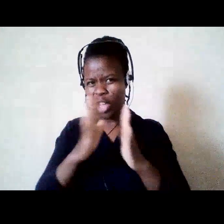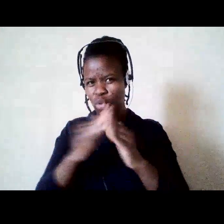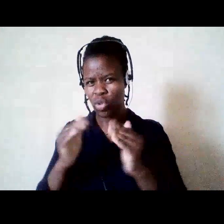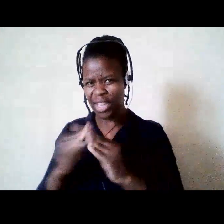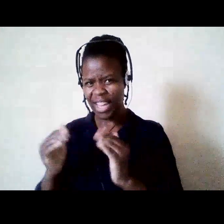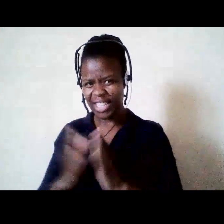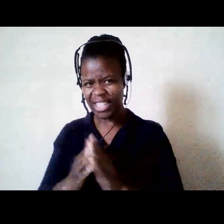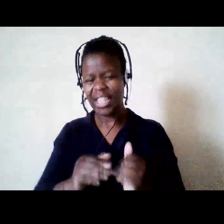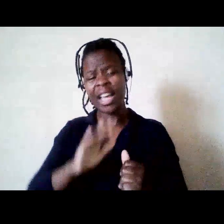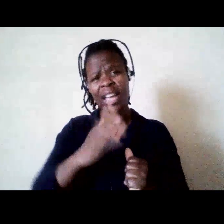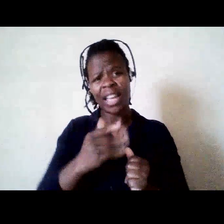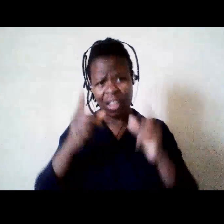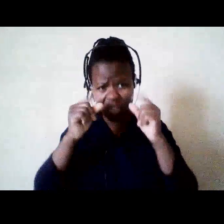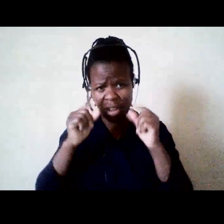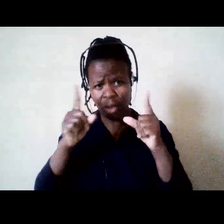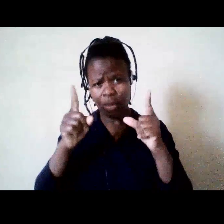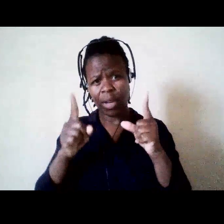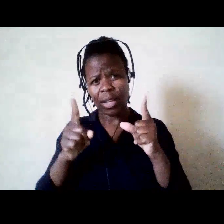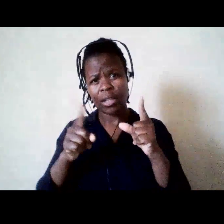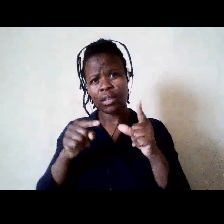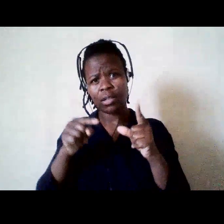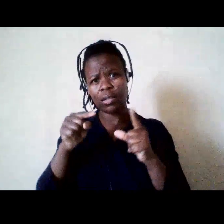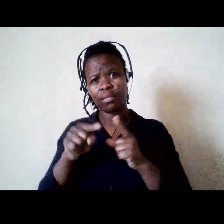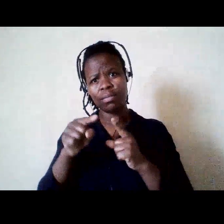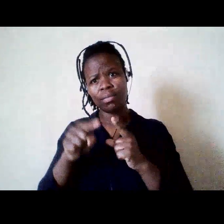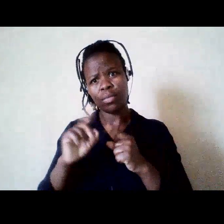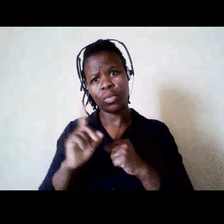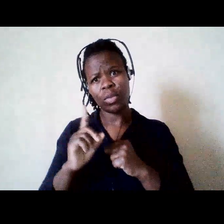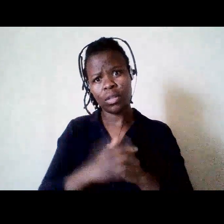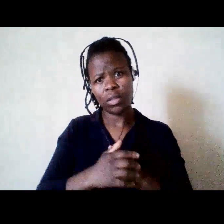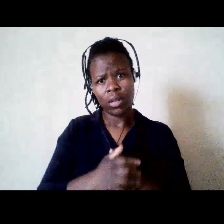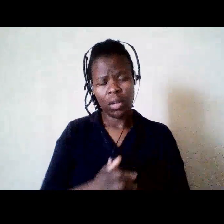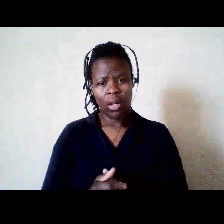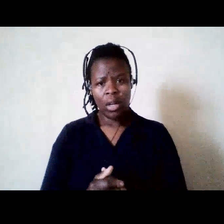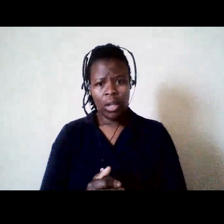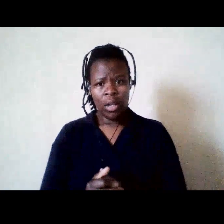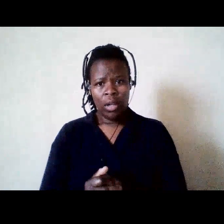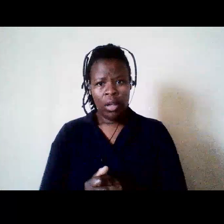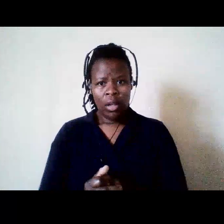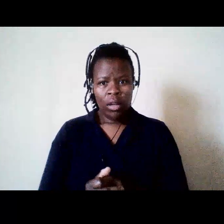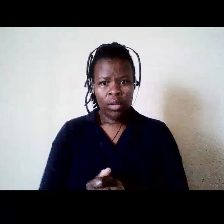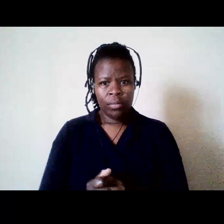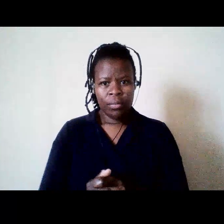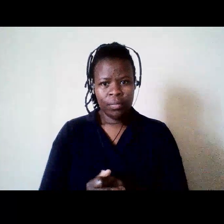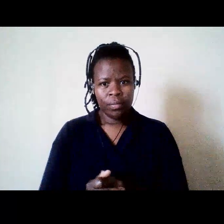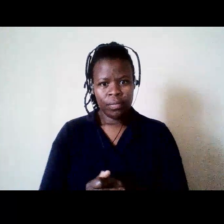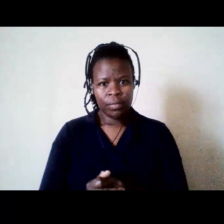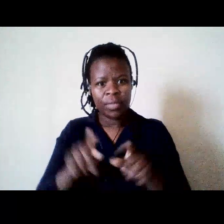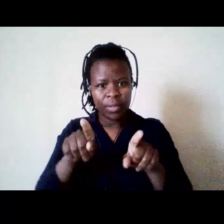only on impairment, that person is actually introducing a medical model view. It's not